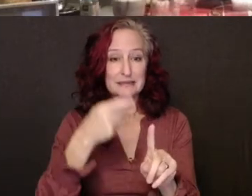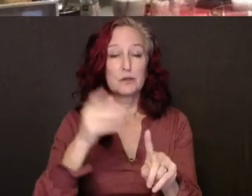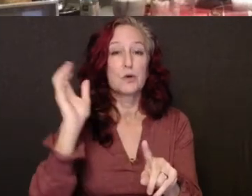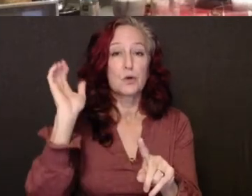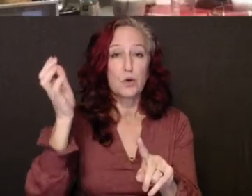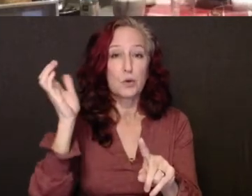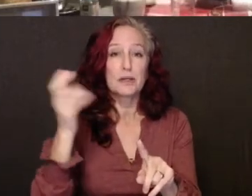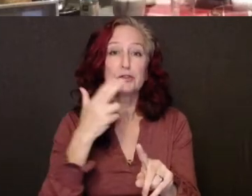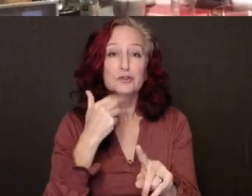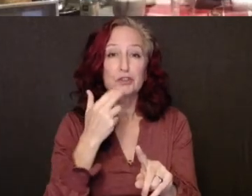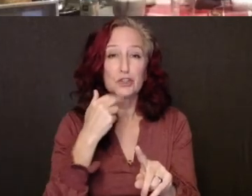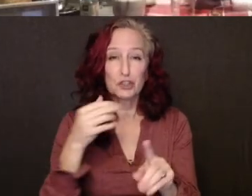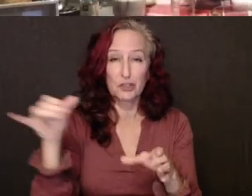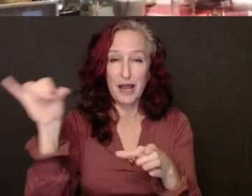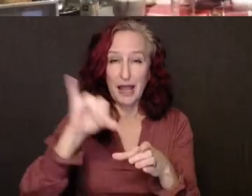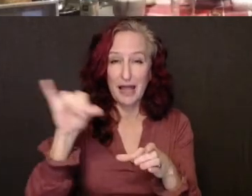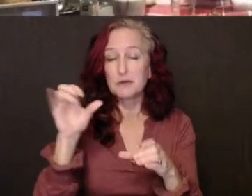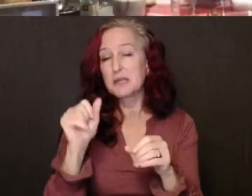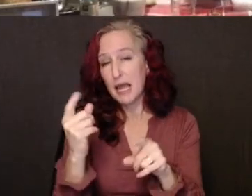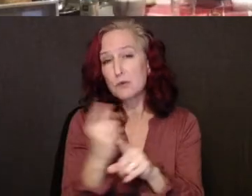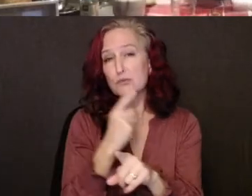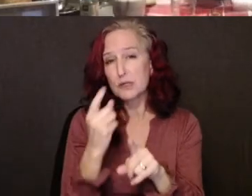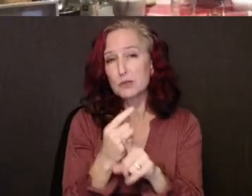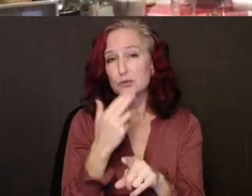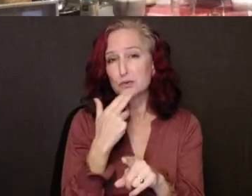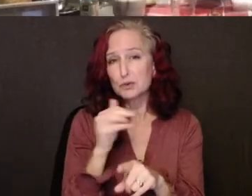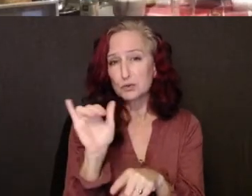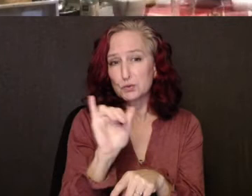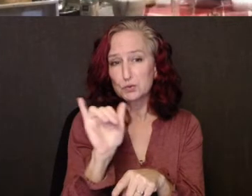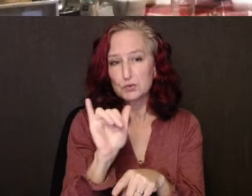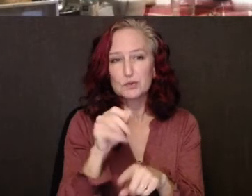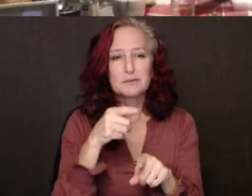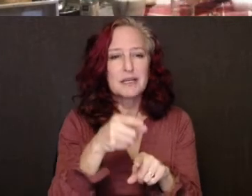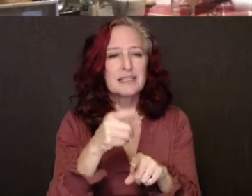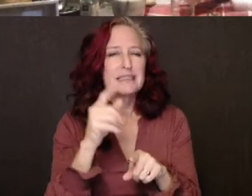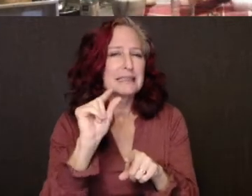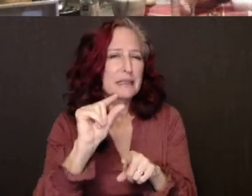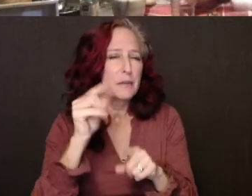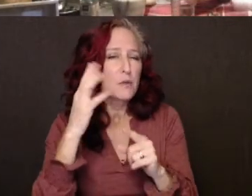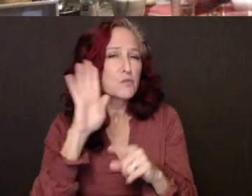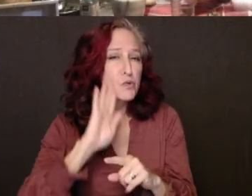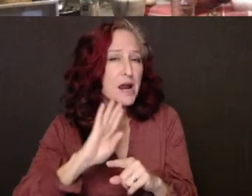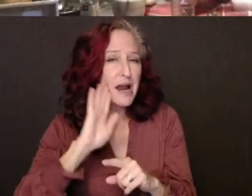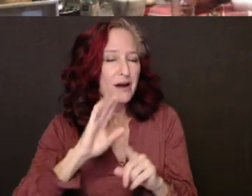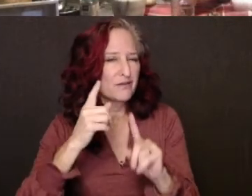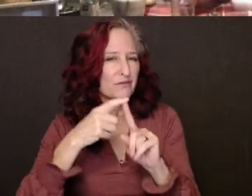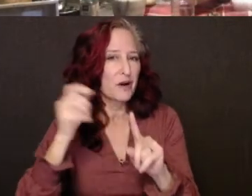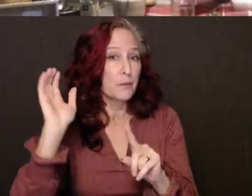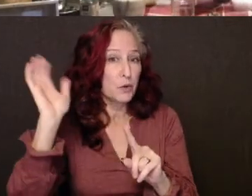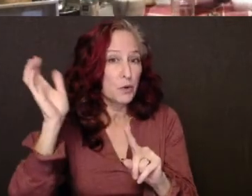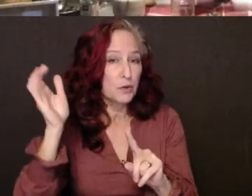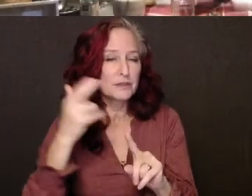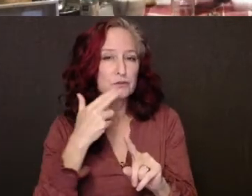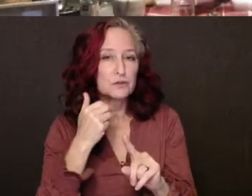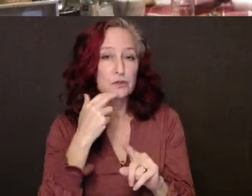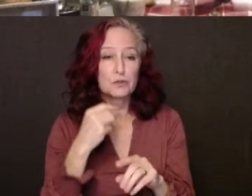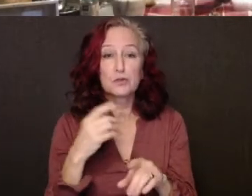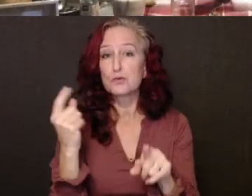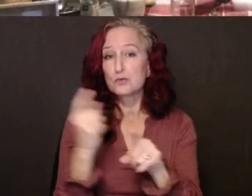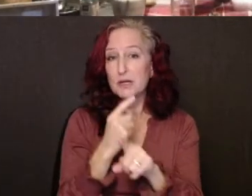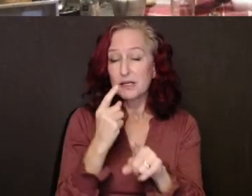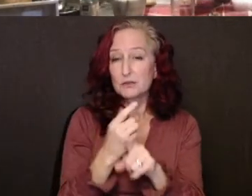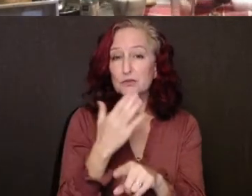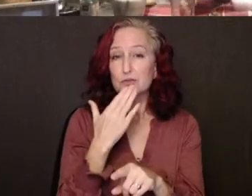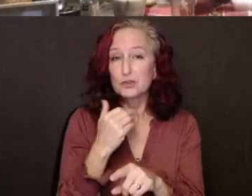Okay. All right. Hopefully that's clear. And I will bring it closer as well in a second. So I just start